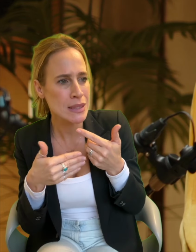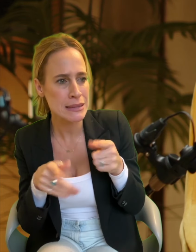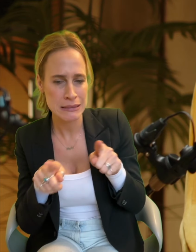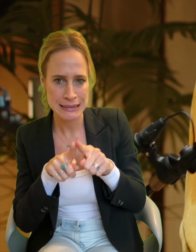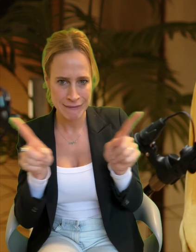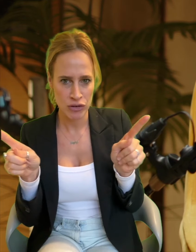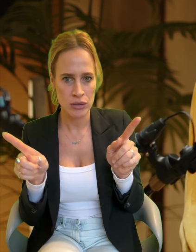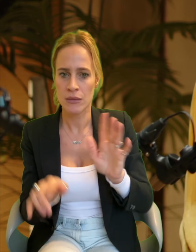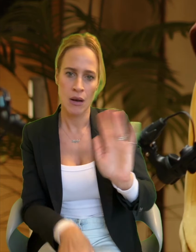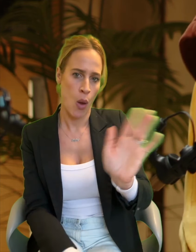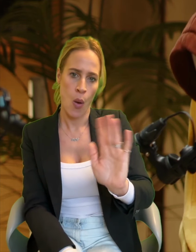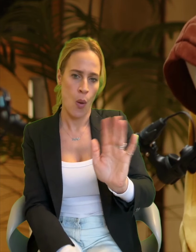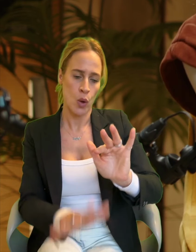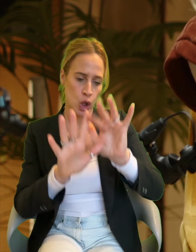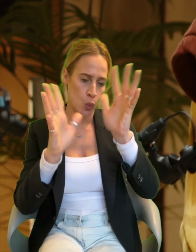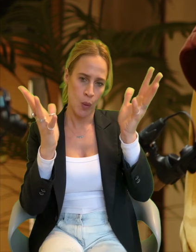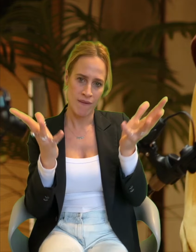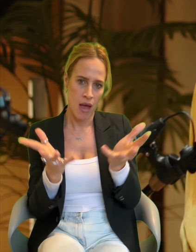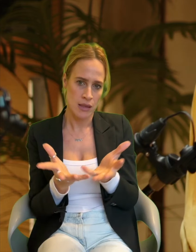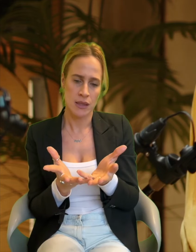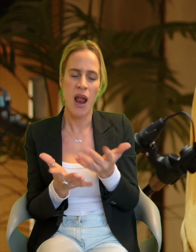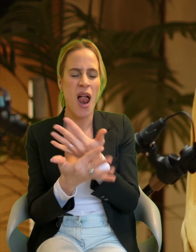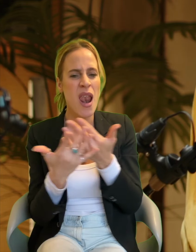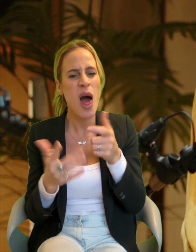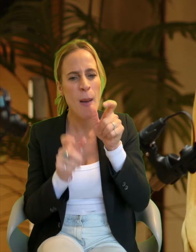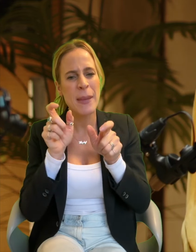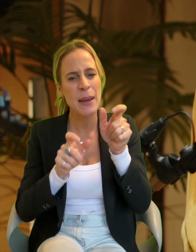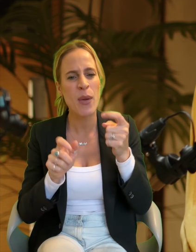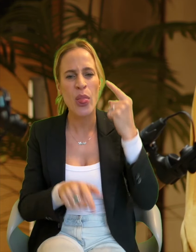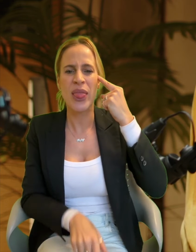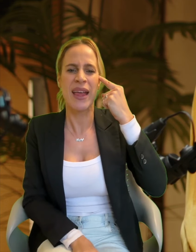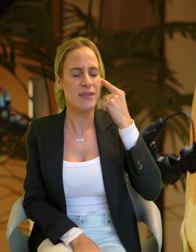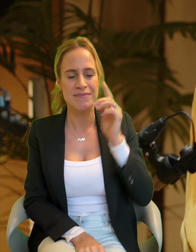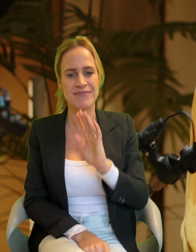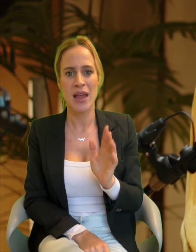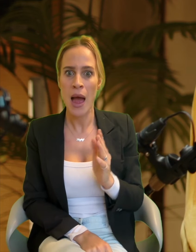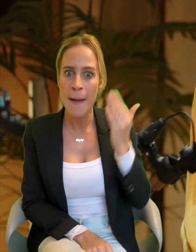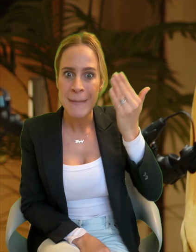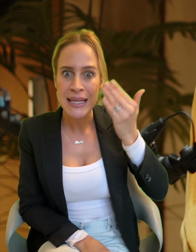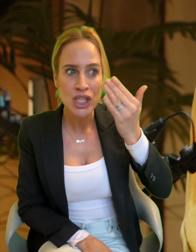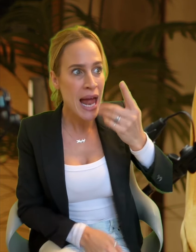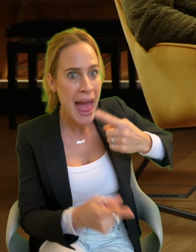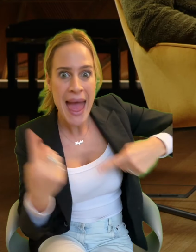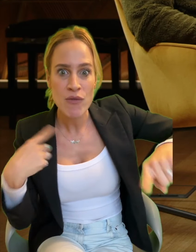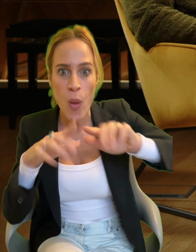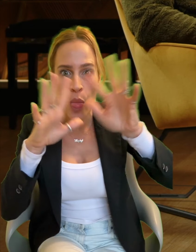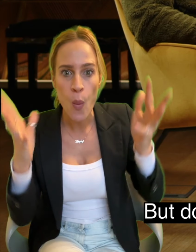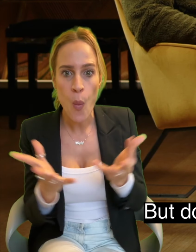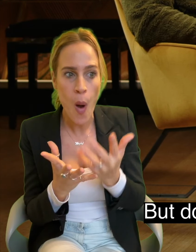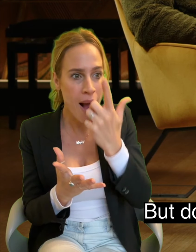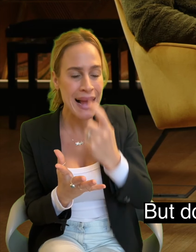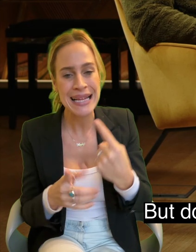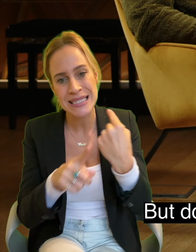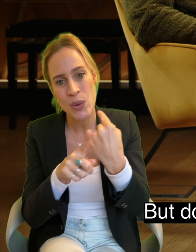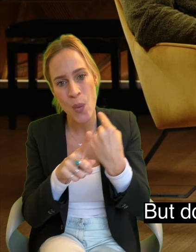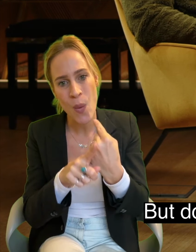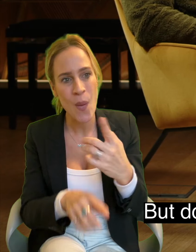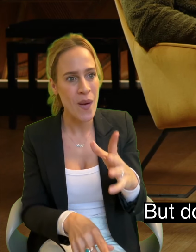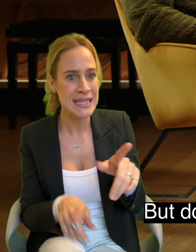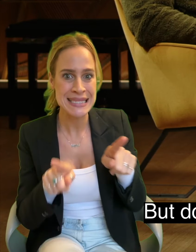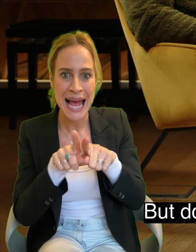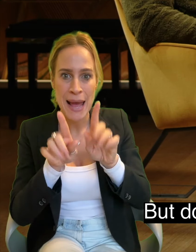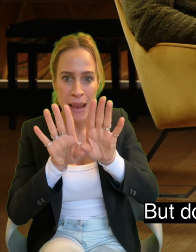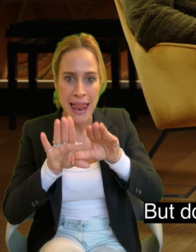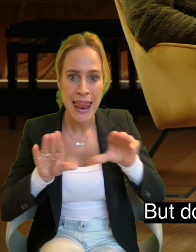No, it's not universal. A lot of people... Imagine if it was universal, right, and everybody in the world could talk. But do you know what,